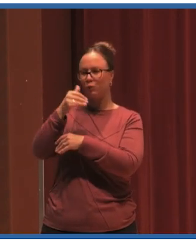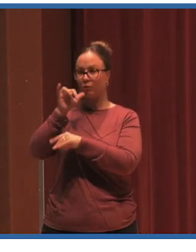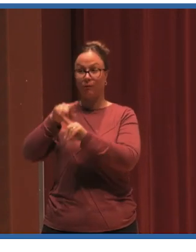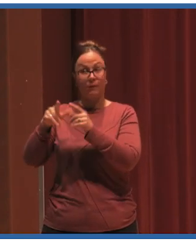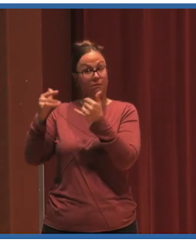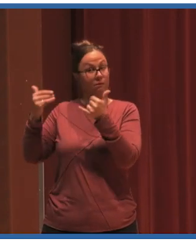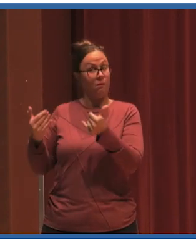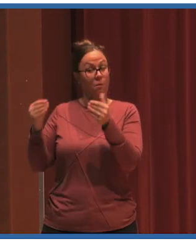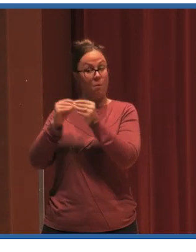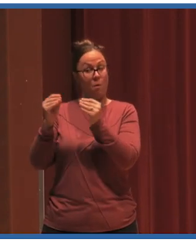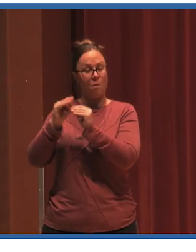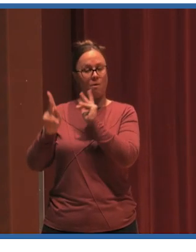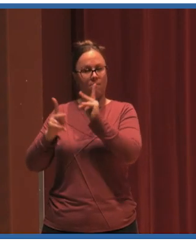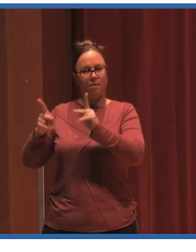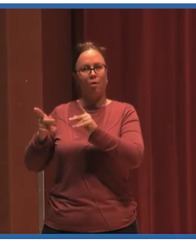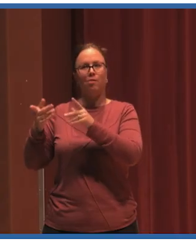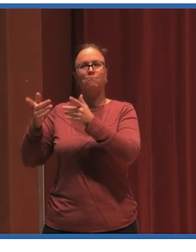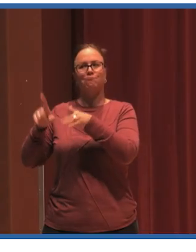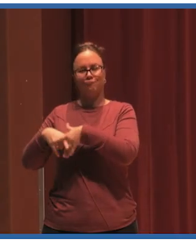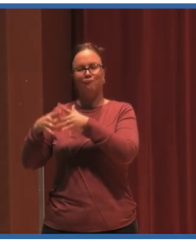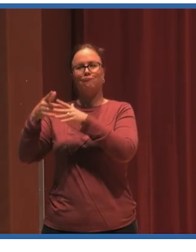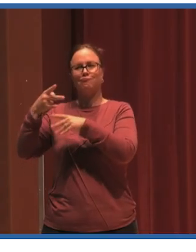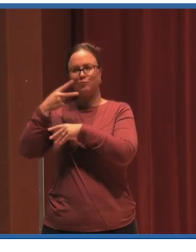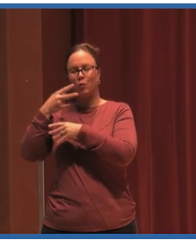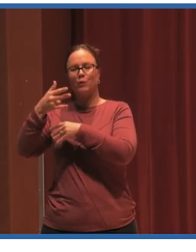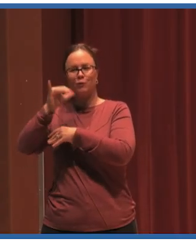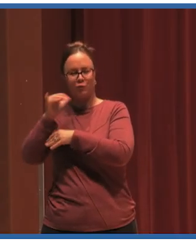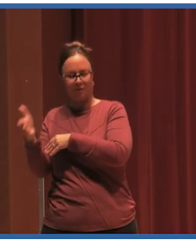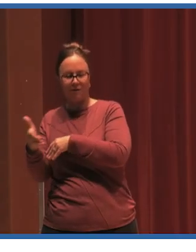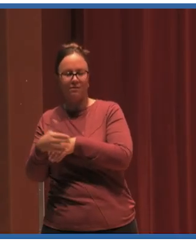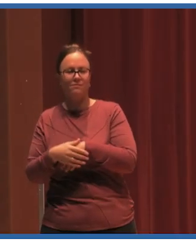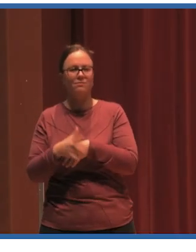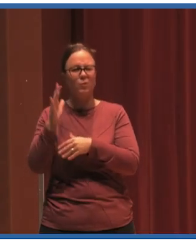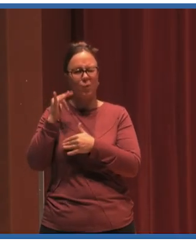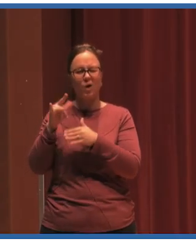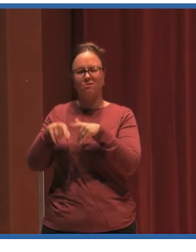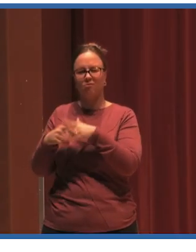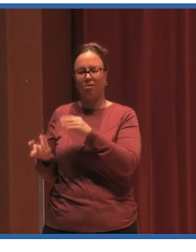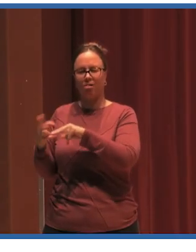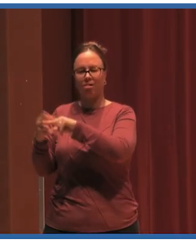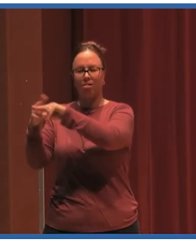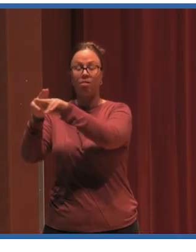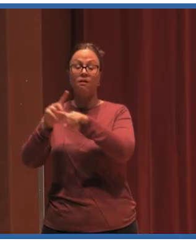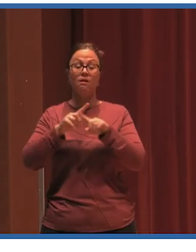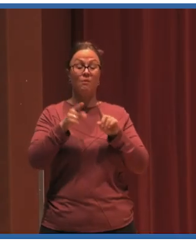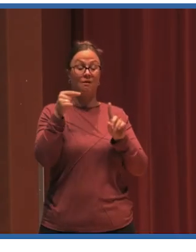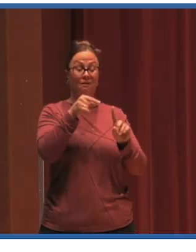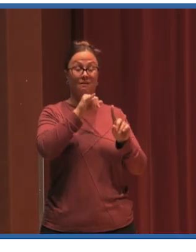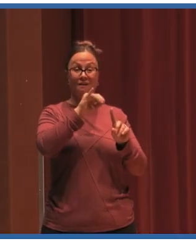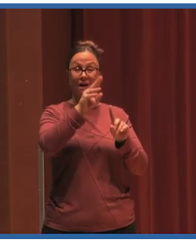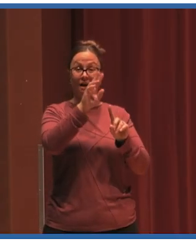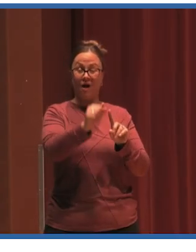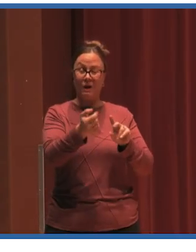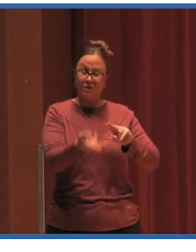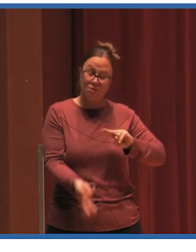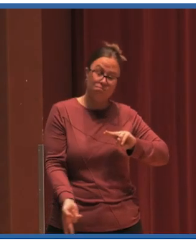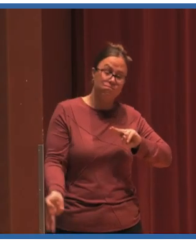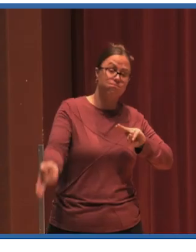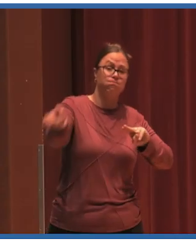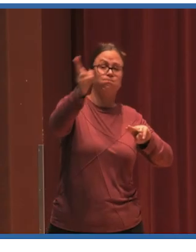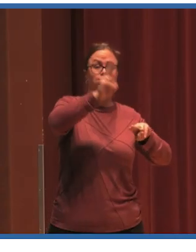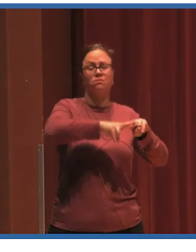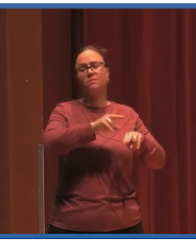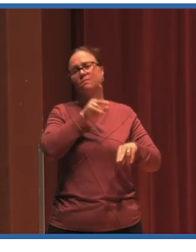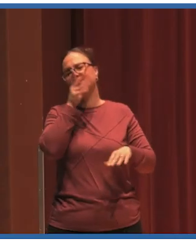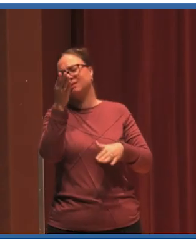the country. But we can't say that Iowa's the only one going up. But Iowa is going up, which bothers me even more than